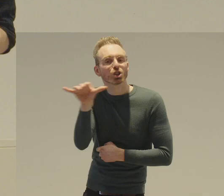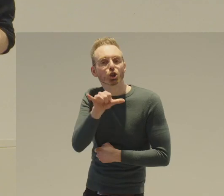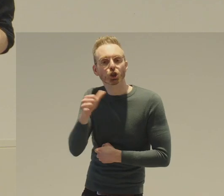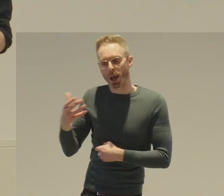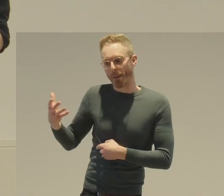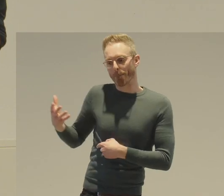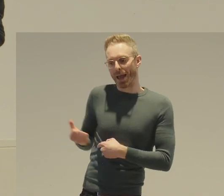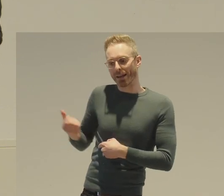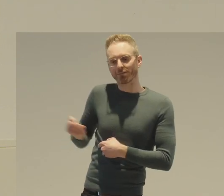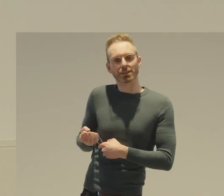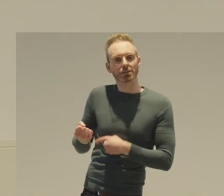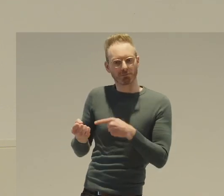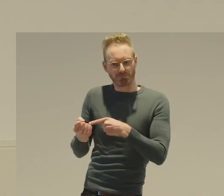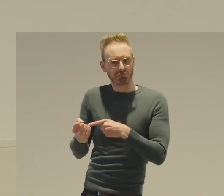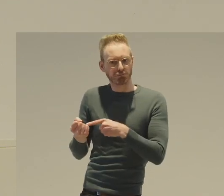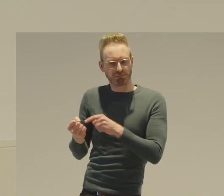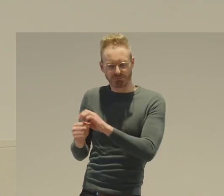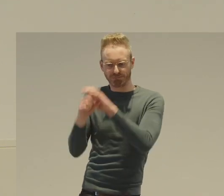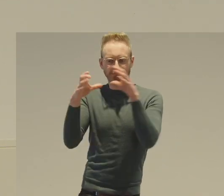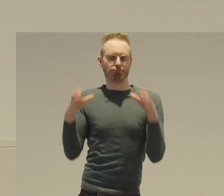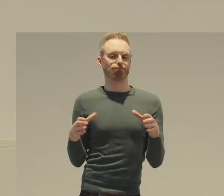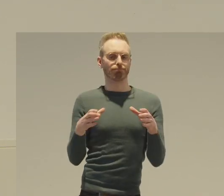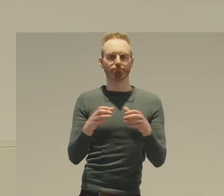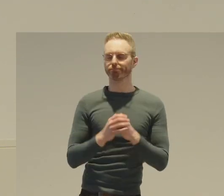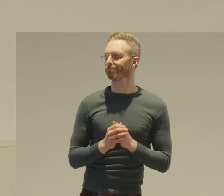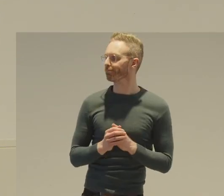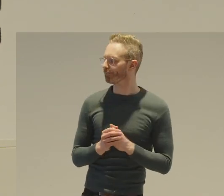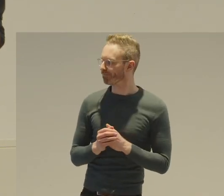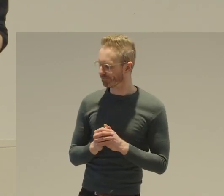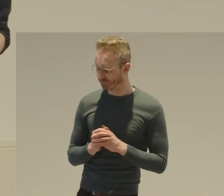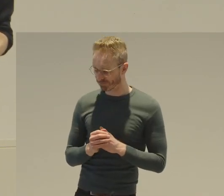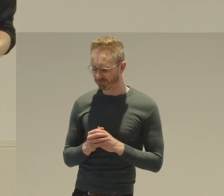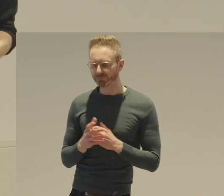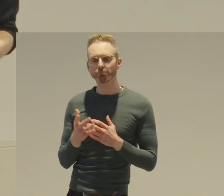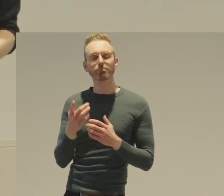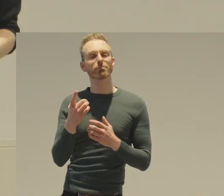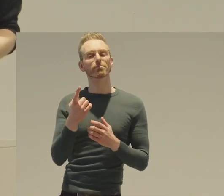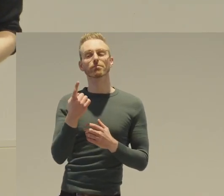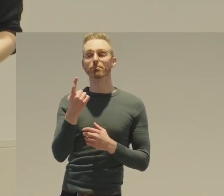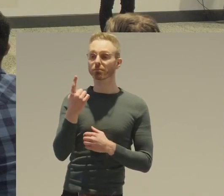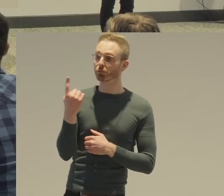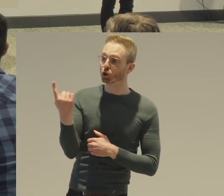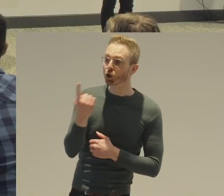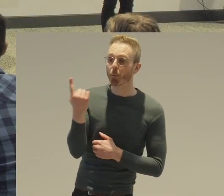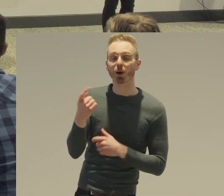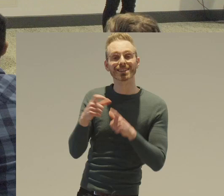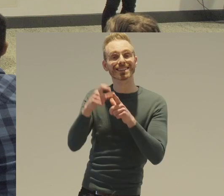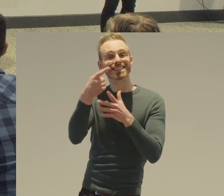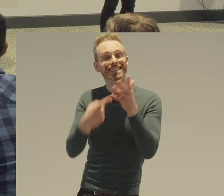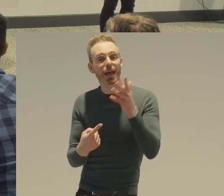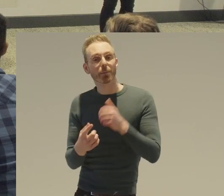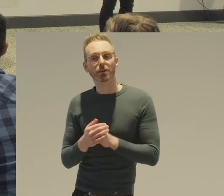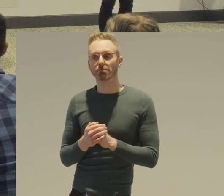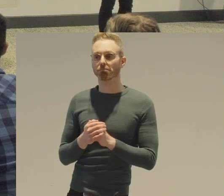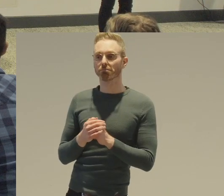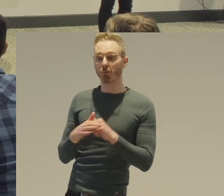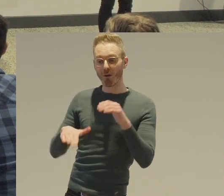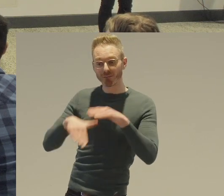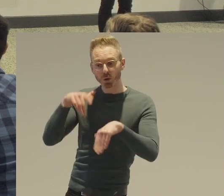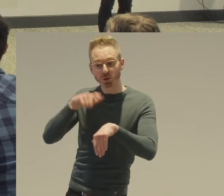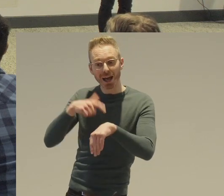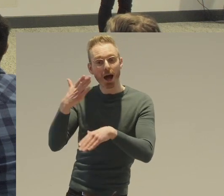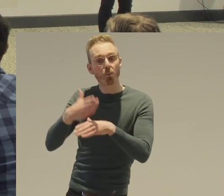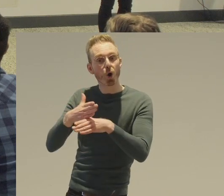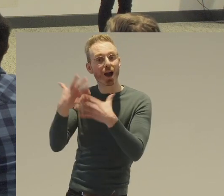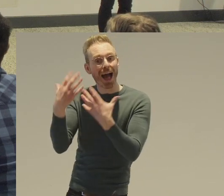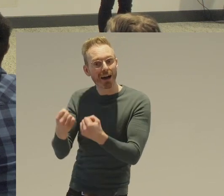I suppose this will be quite specific. If somebody is disabled and has a full-time job, then that's not really